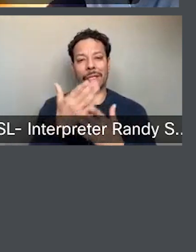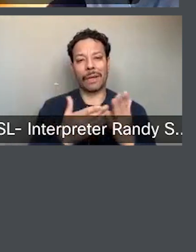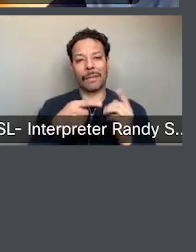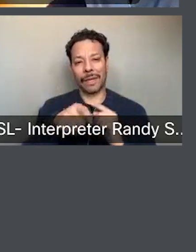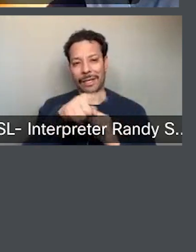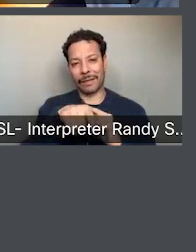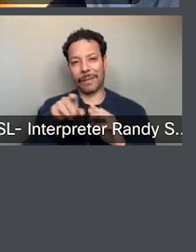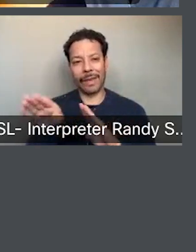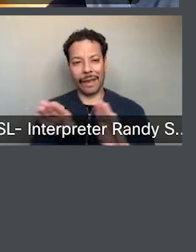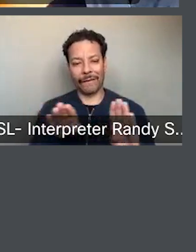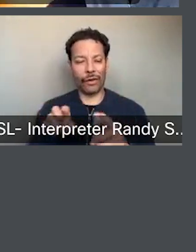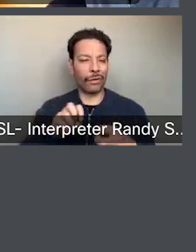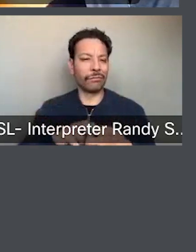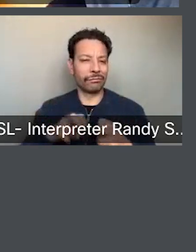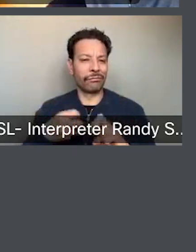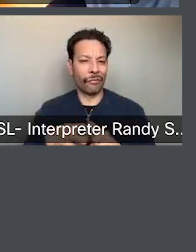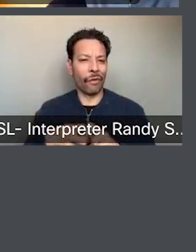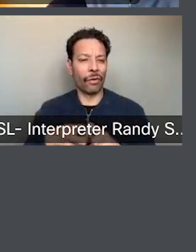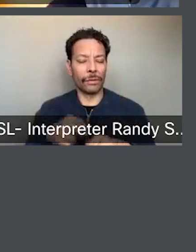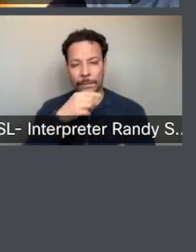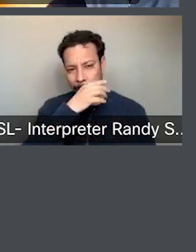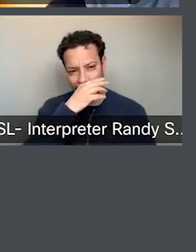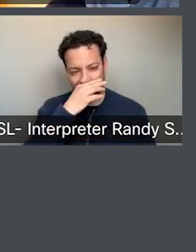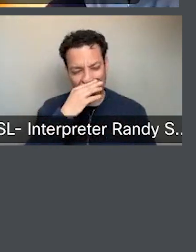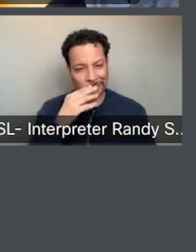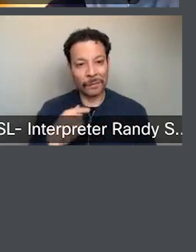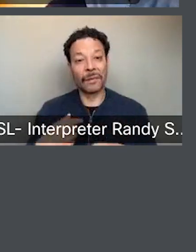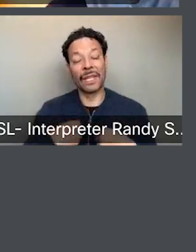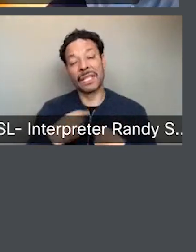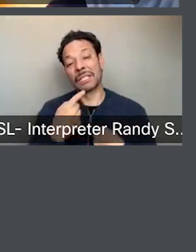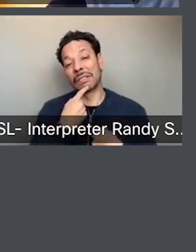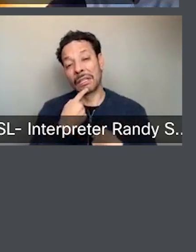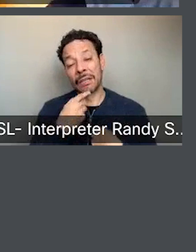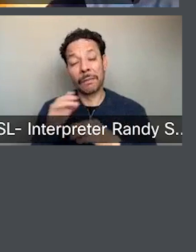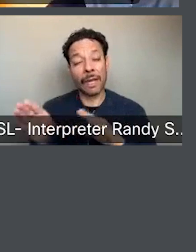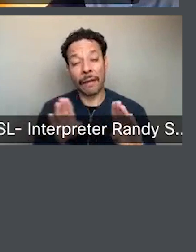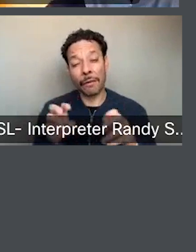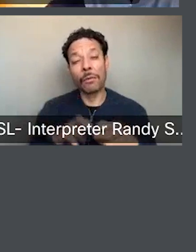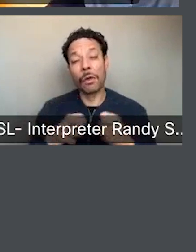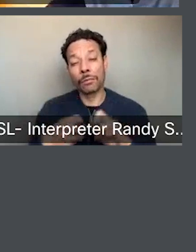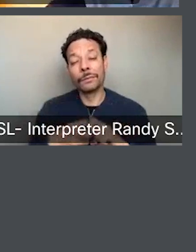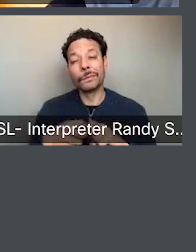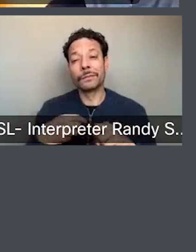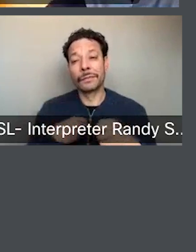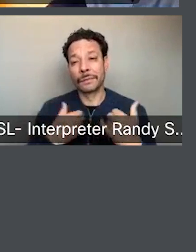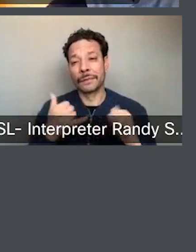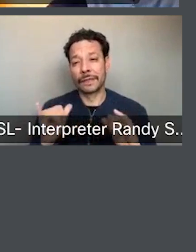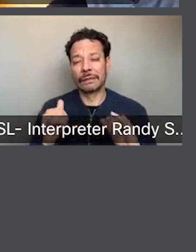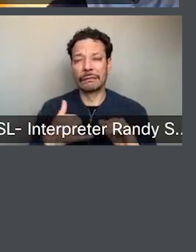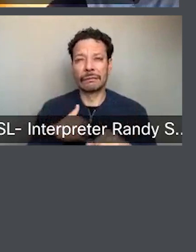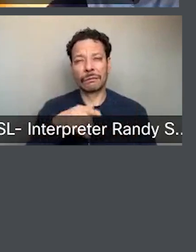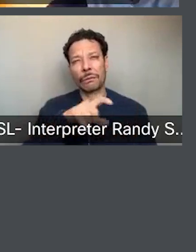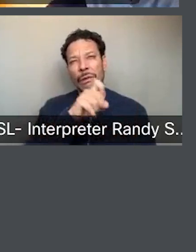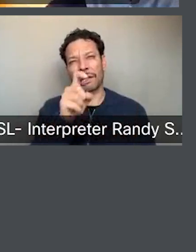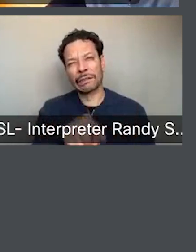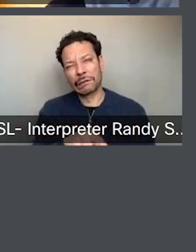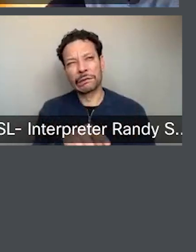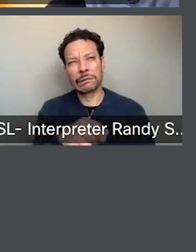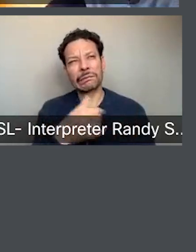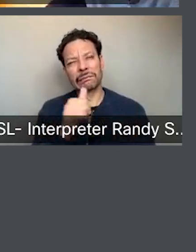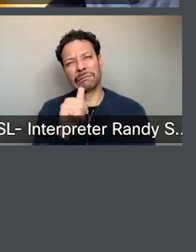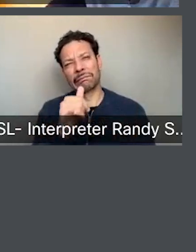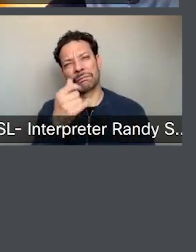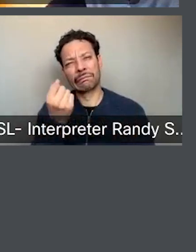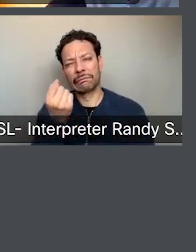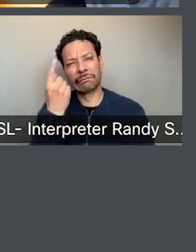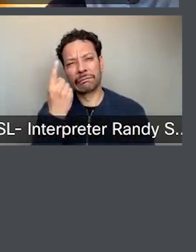behavioral difficulties. So I would say in terms of behavior problems, I still kind of have a question mark on that, because